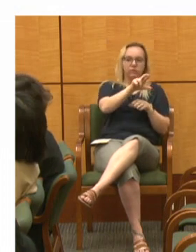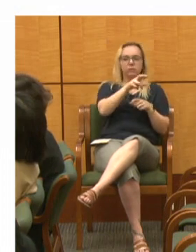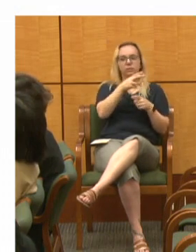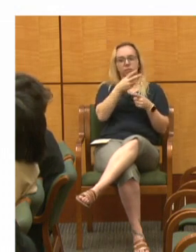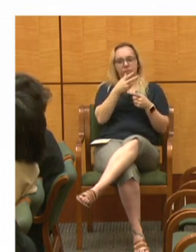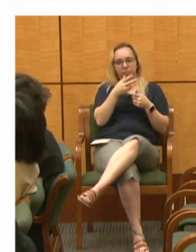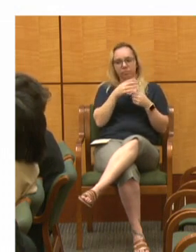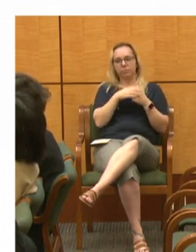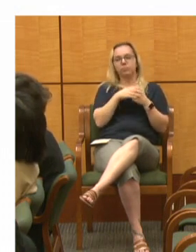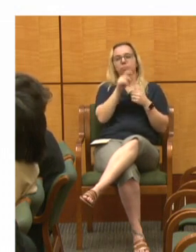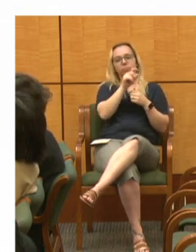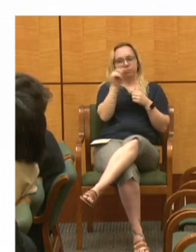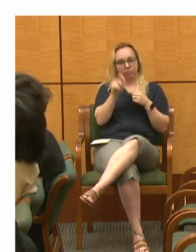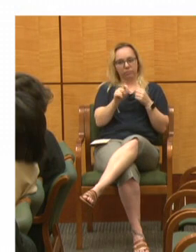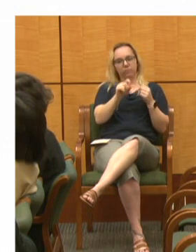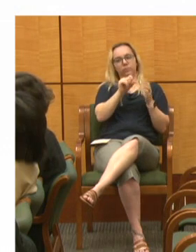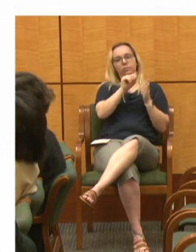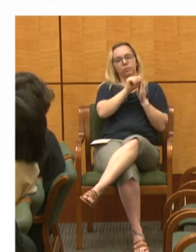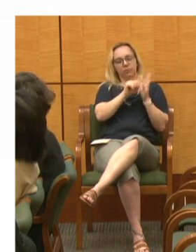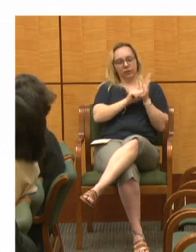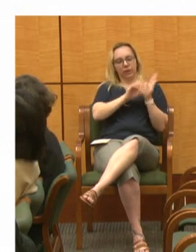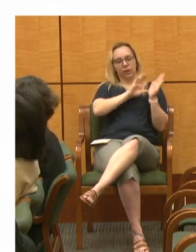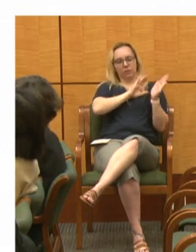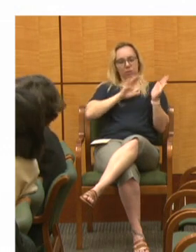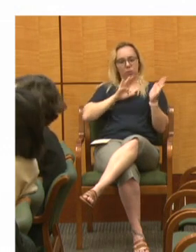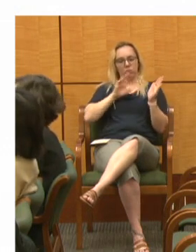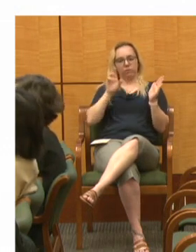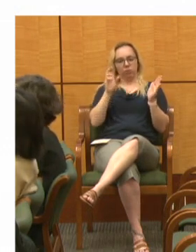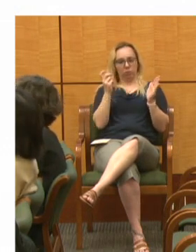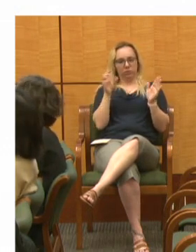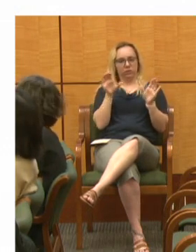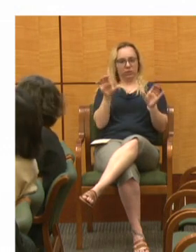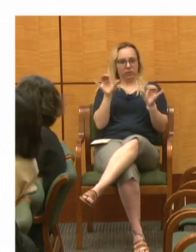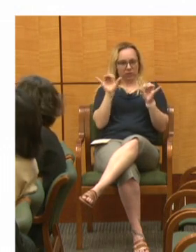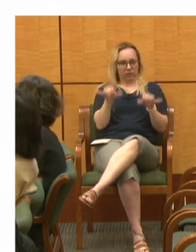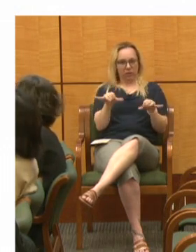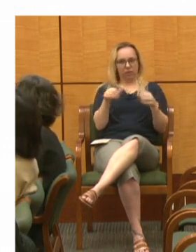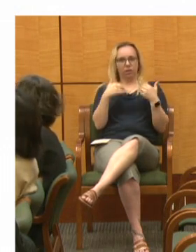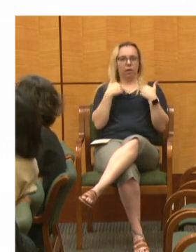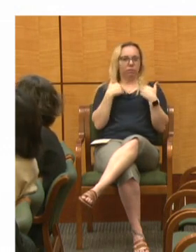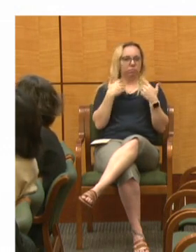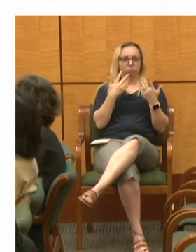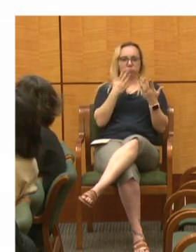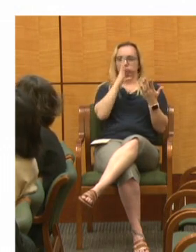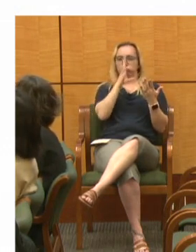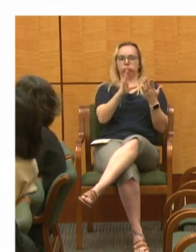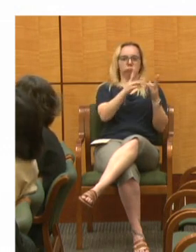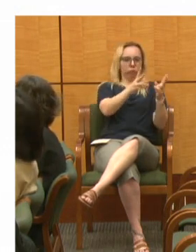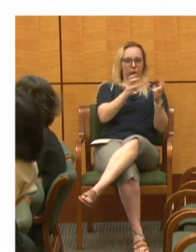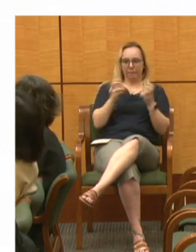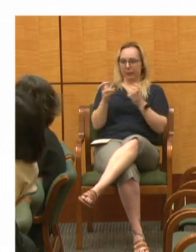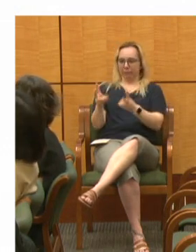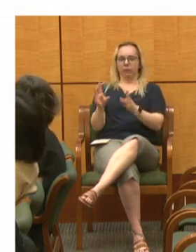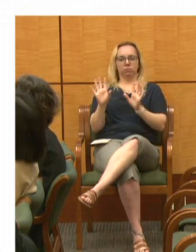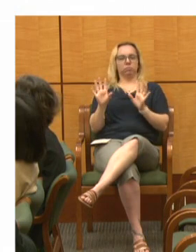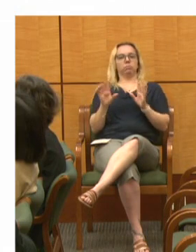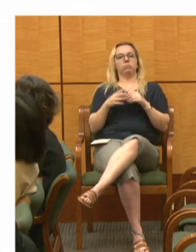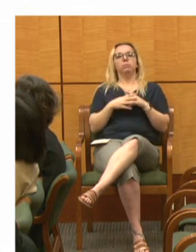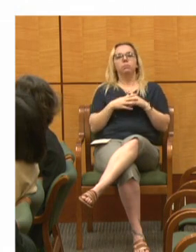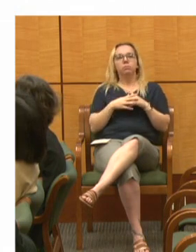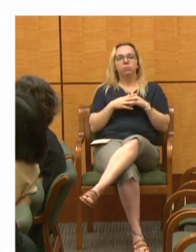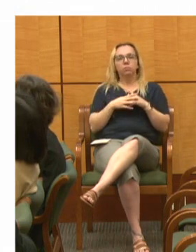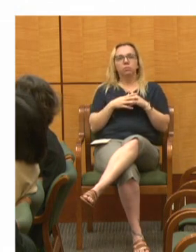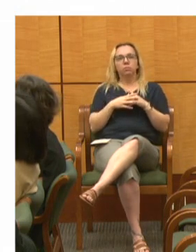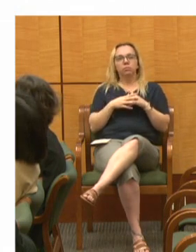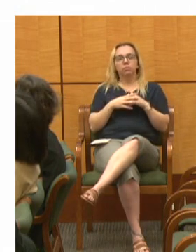Texas State Board of Pharmacy does exactly that. They do a virtual copy and paste. And so written material as well as patient